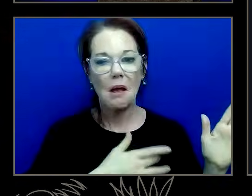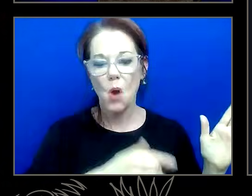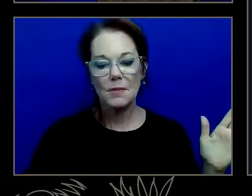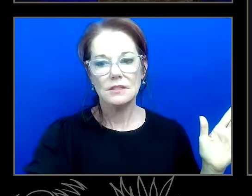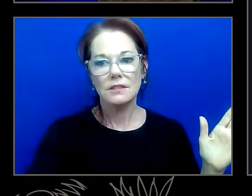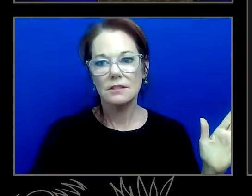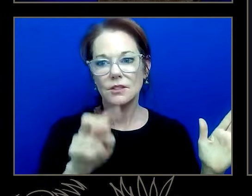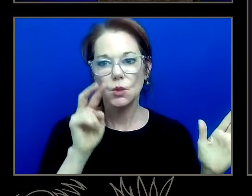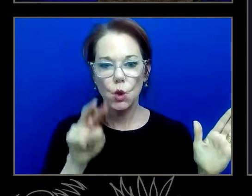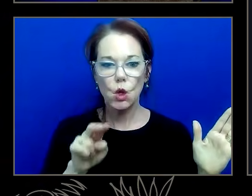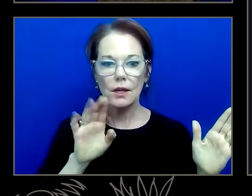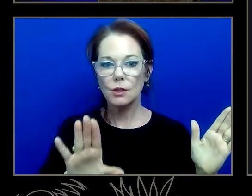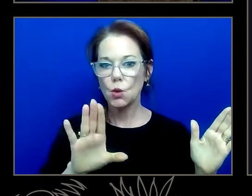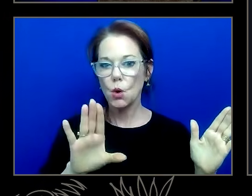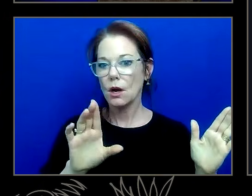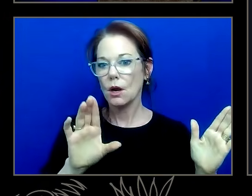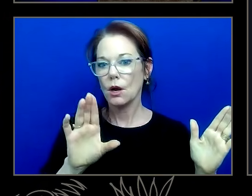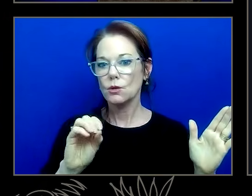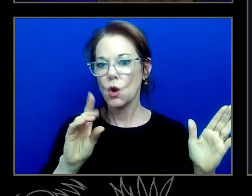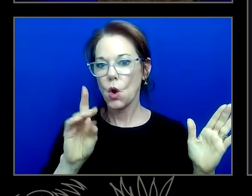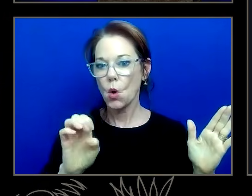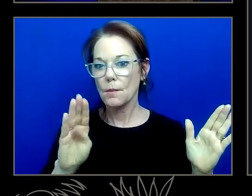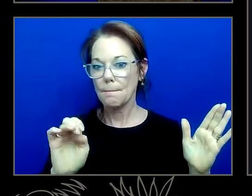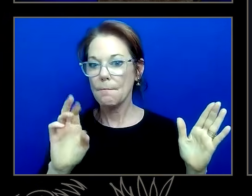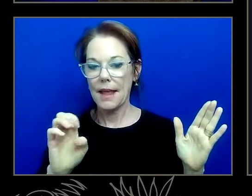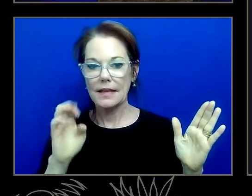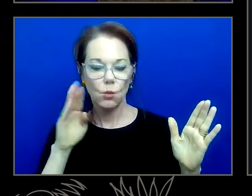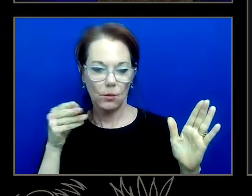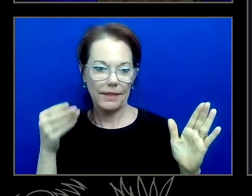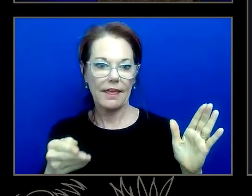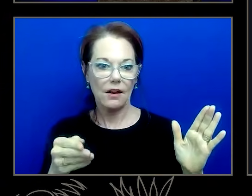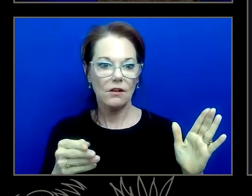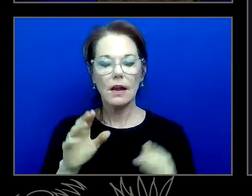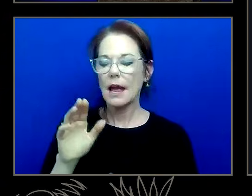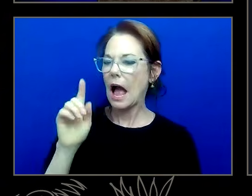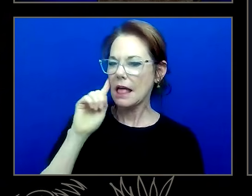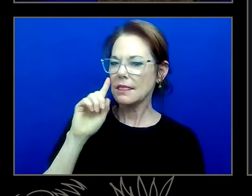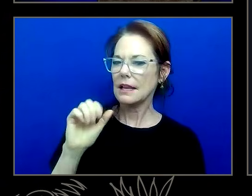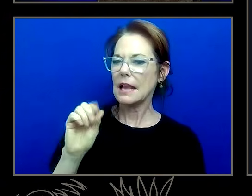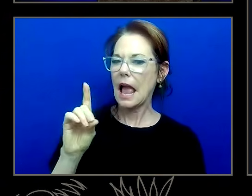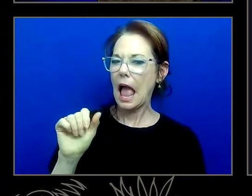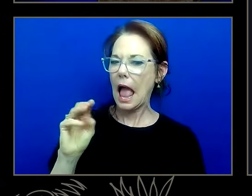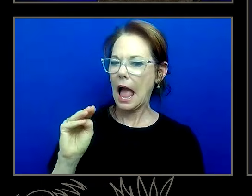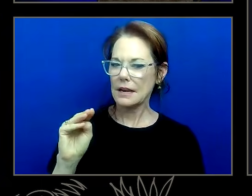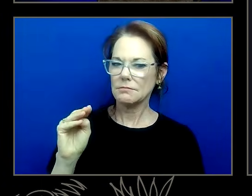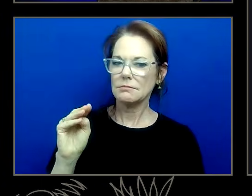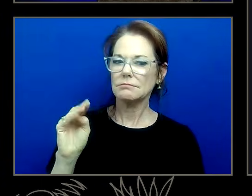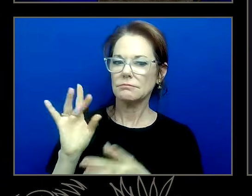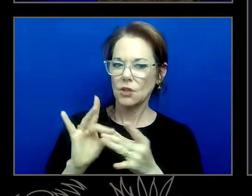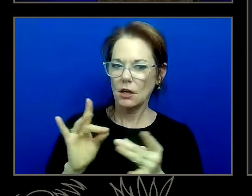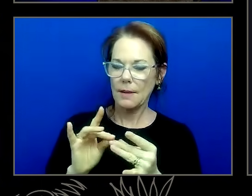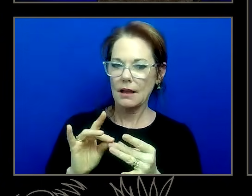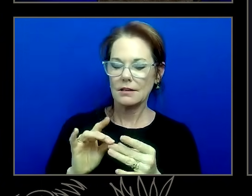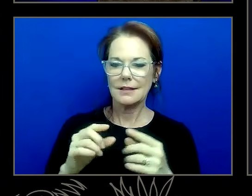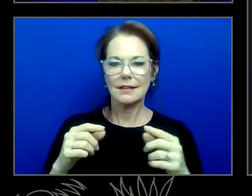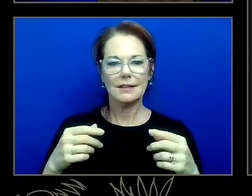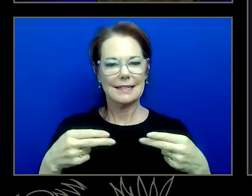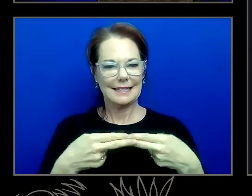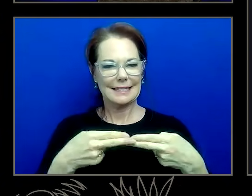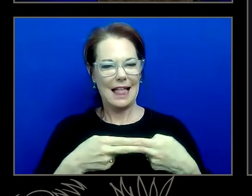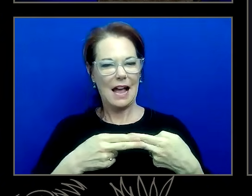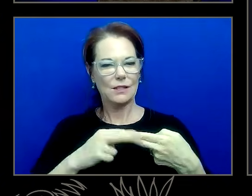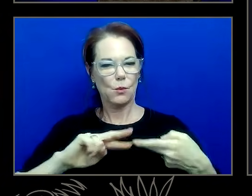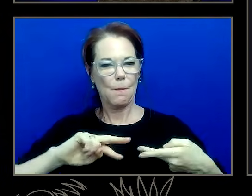find that. What's the solution? Adam talked about it, or at least I think he did. The slides were backwards there, so I couldn't really see, but I'm assuming he talked